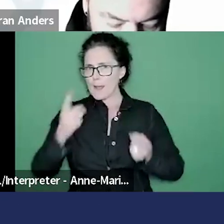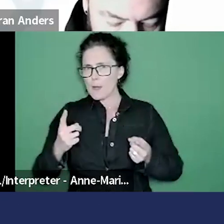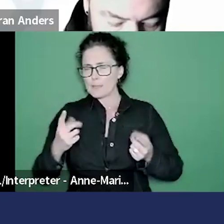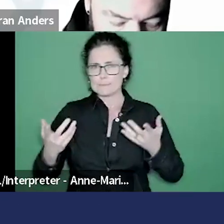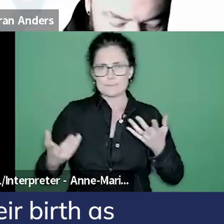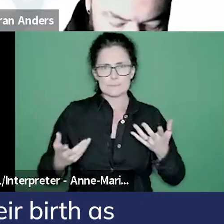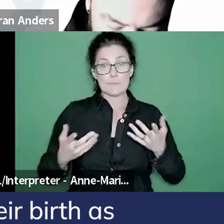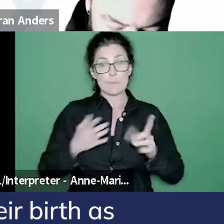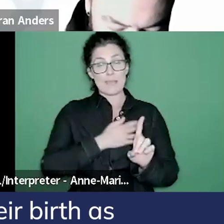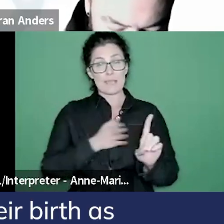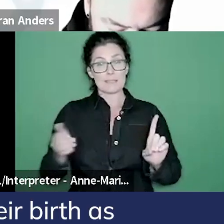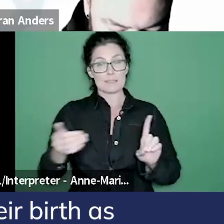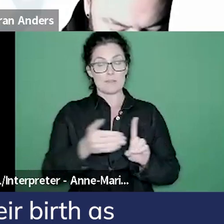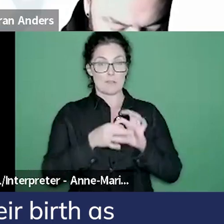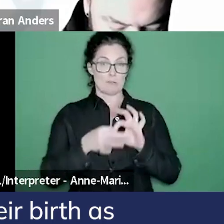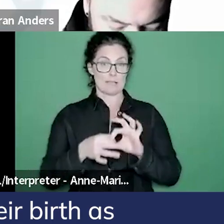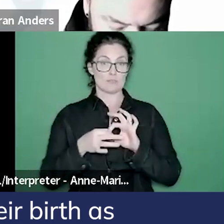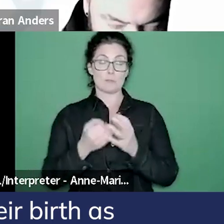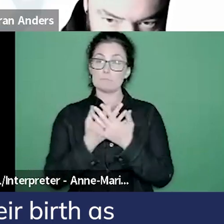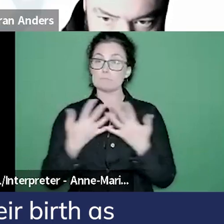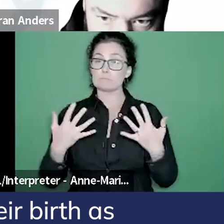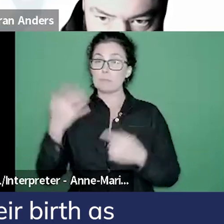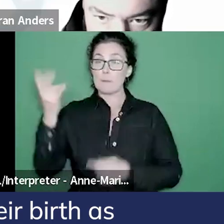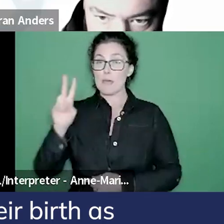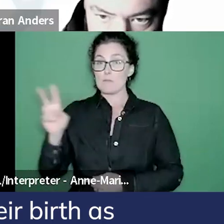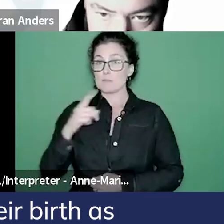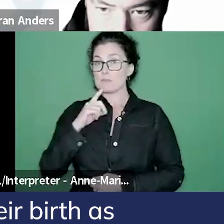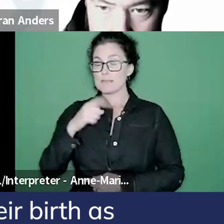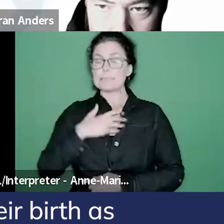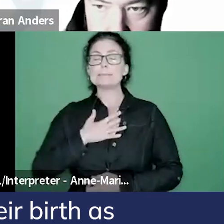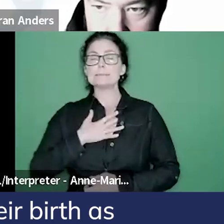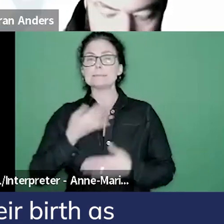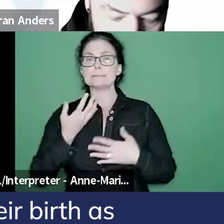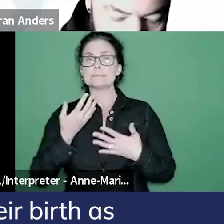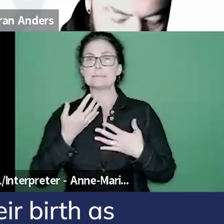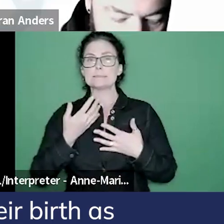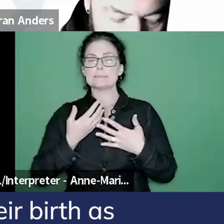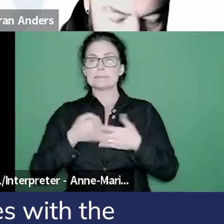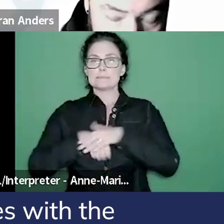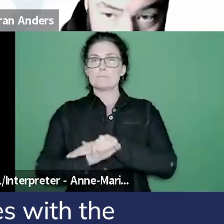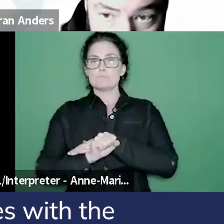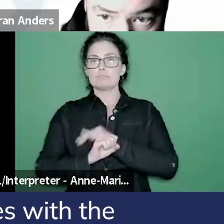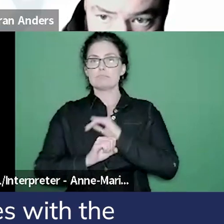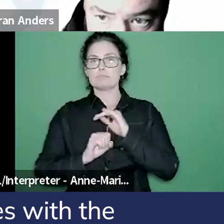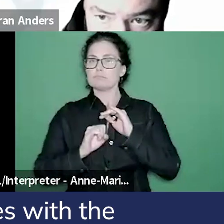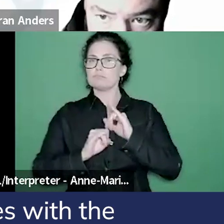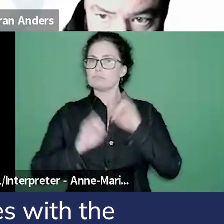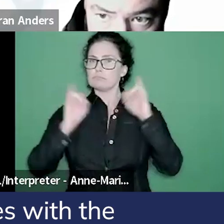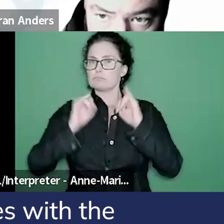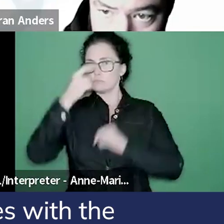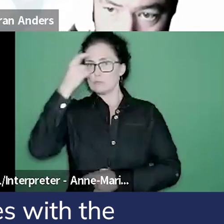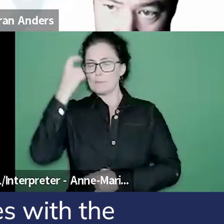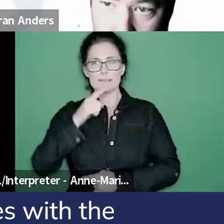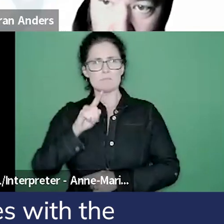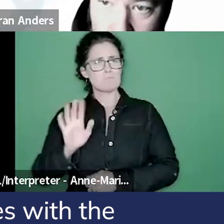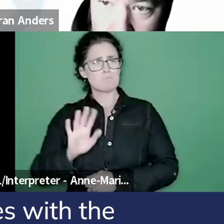indirect relationship. And a lot of parents that experience their birth as traumatic don't go on to develop PTSD symptoms, or they don't go on to develop